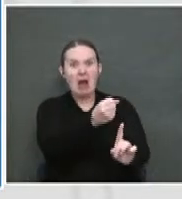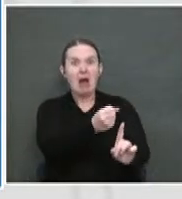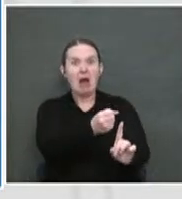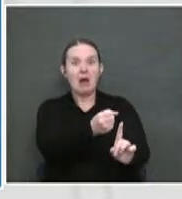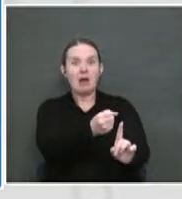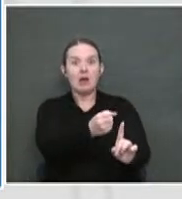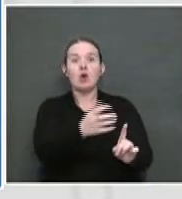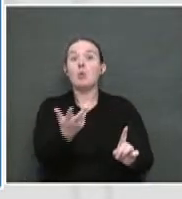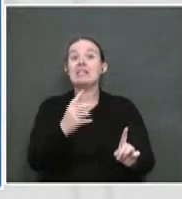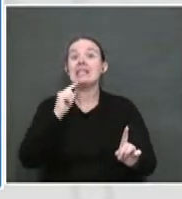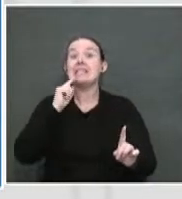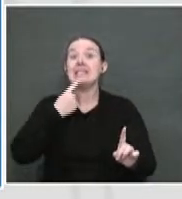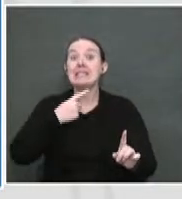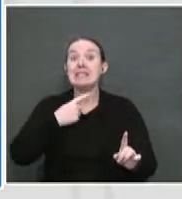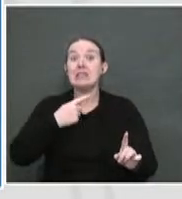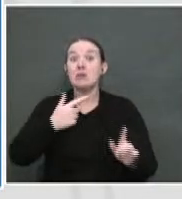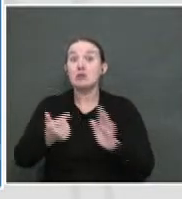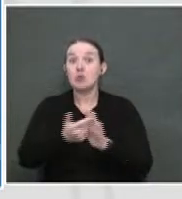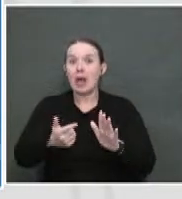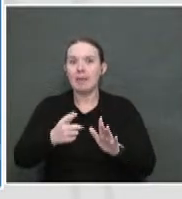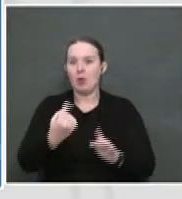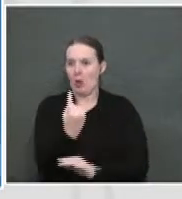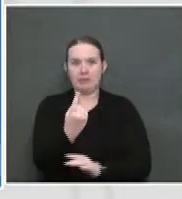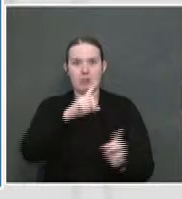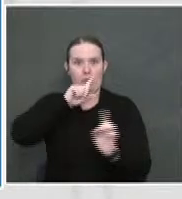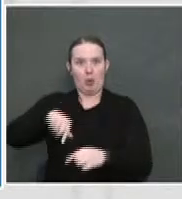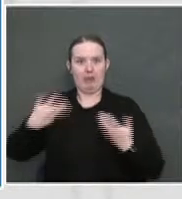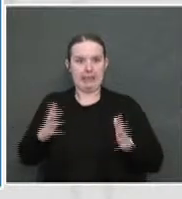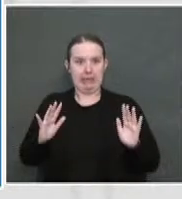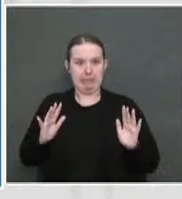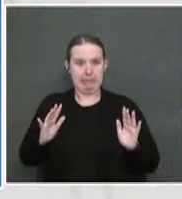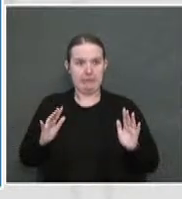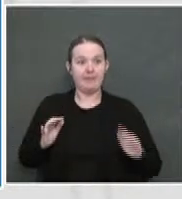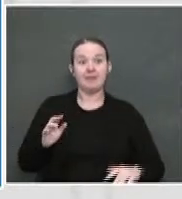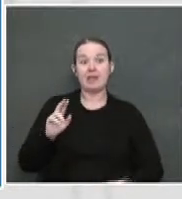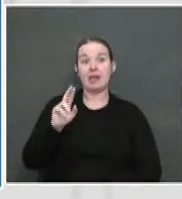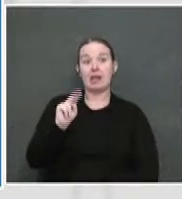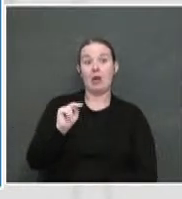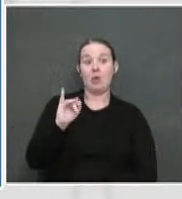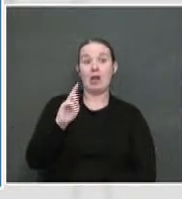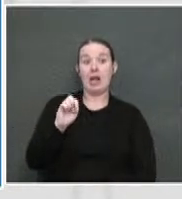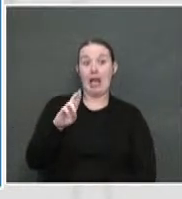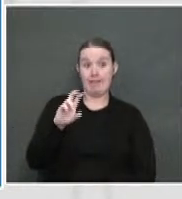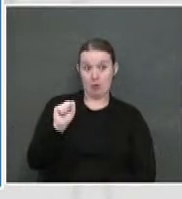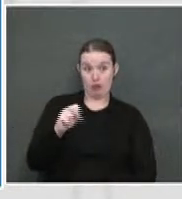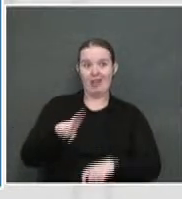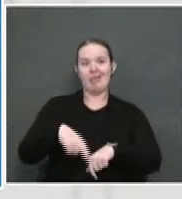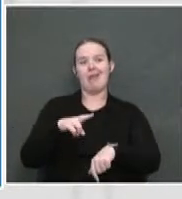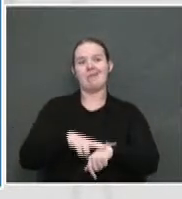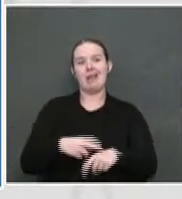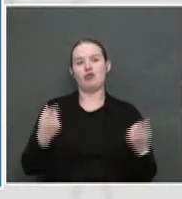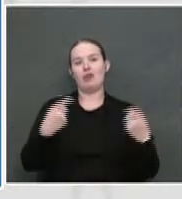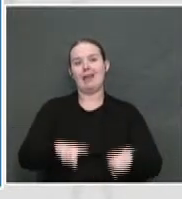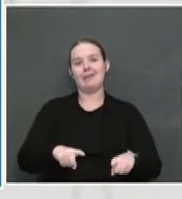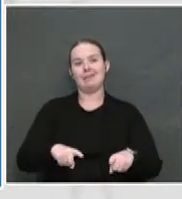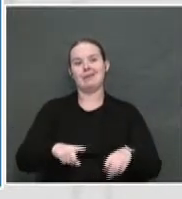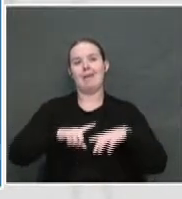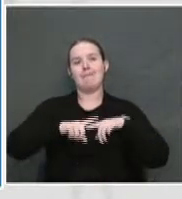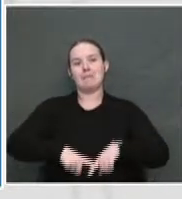only the most serious crime got reported. Under NIBRS, which is a National Incident-Based Reporting